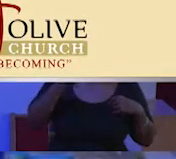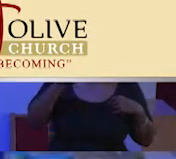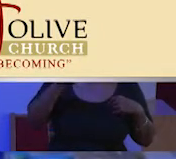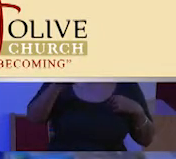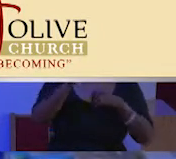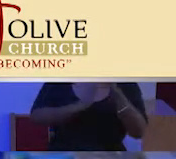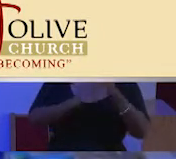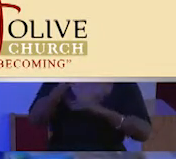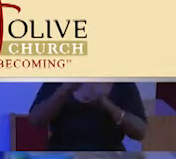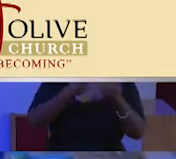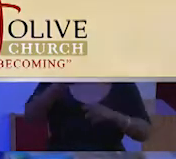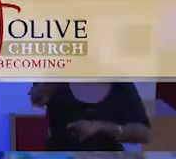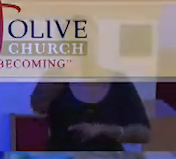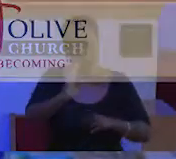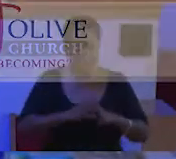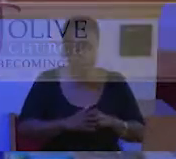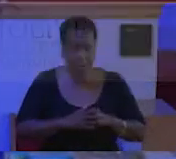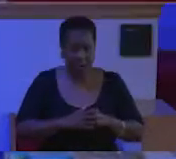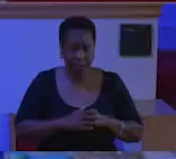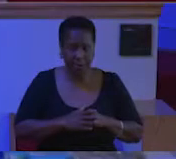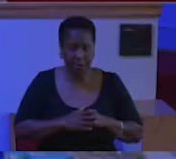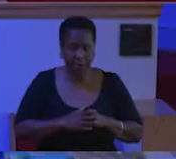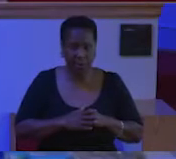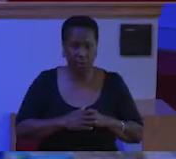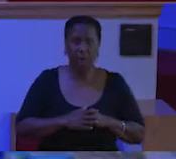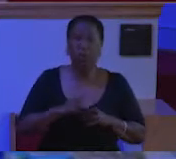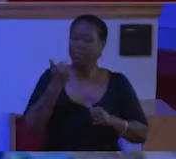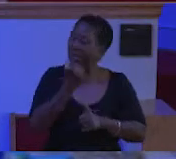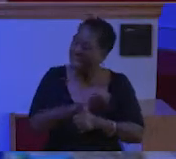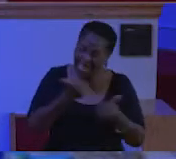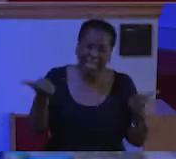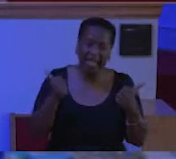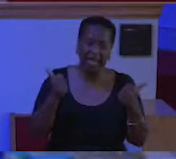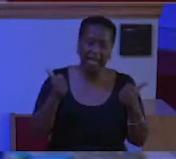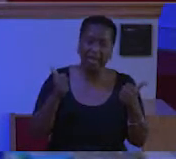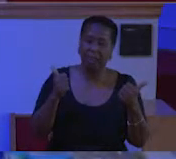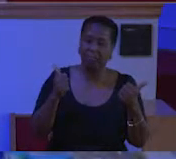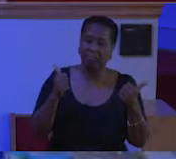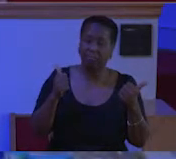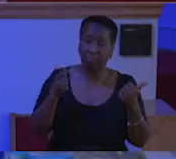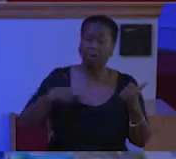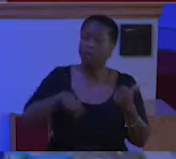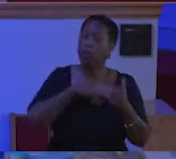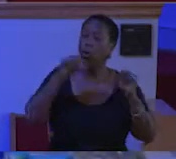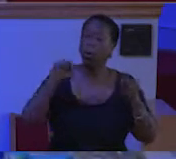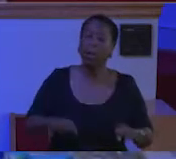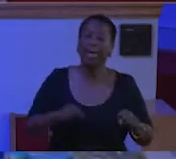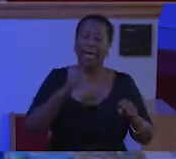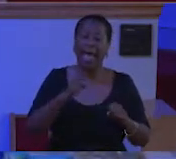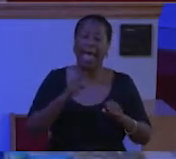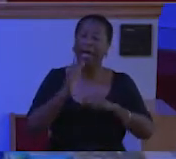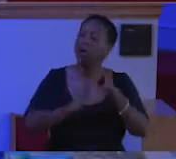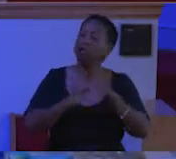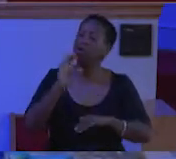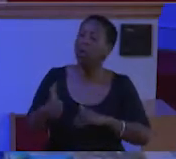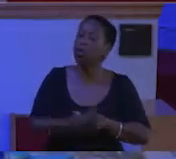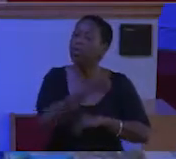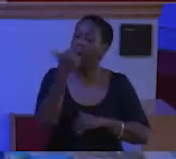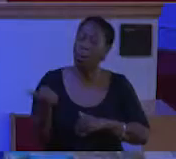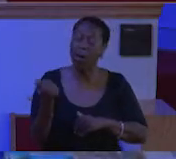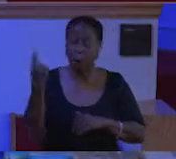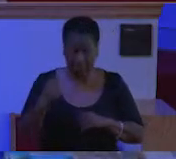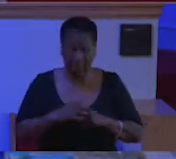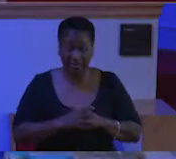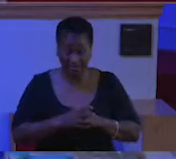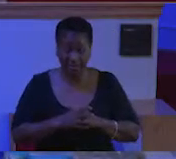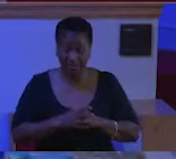from God in any affliction, so that we might console somebody